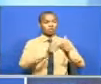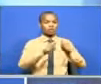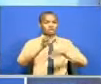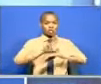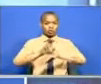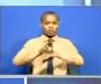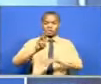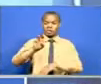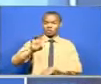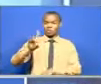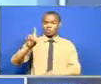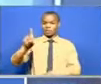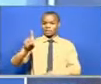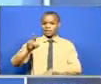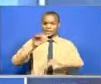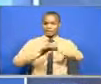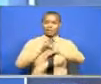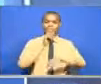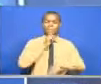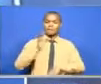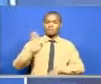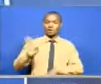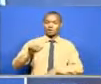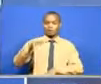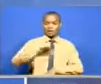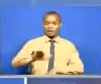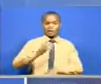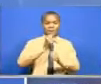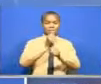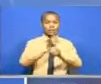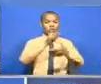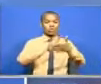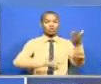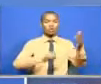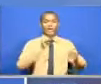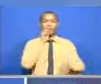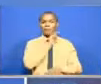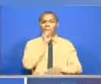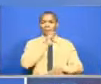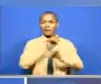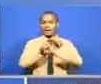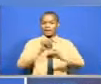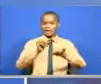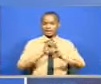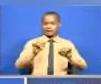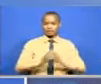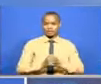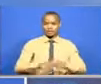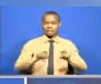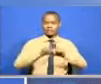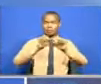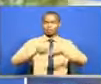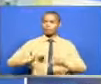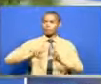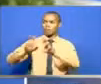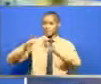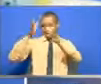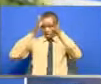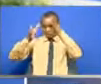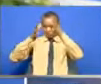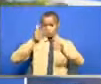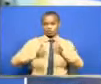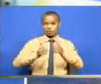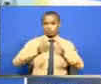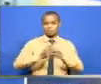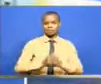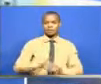found in Baringo Highland, to make mouthwash used by their community for dental hygiene. Let's take a look at their innovation. Kaptalai and